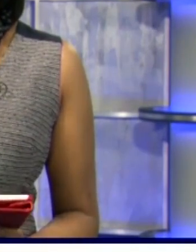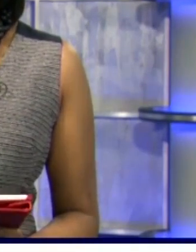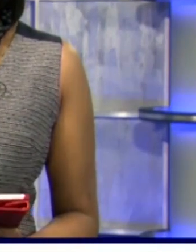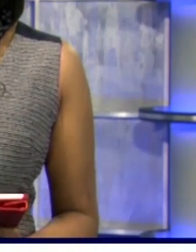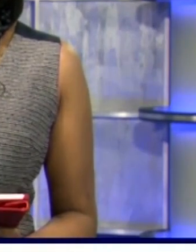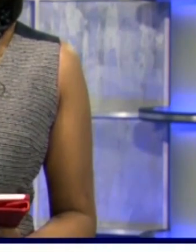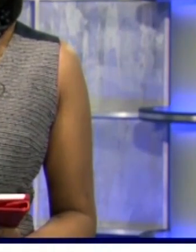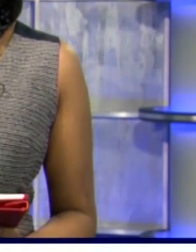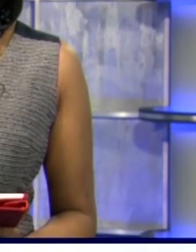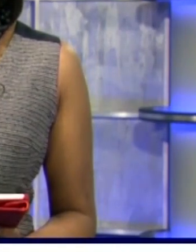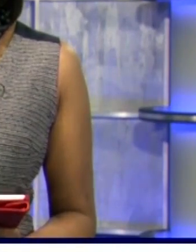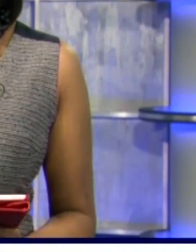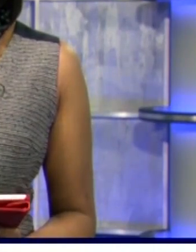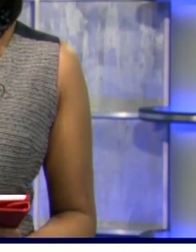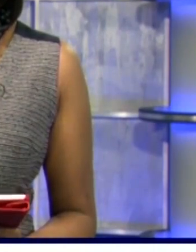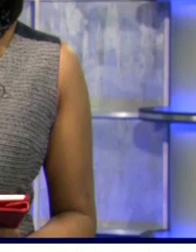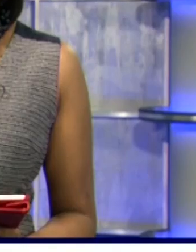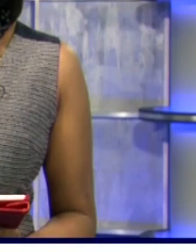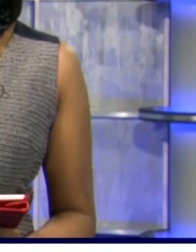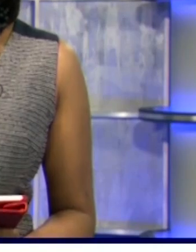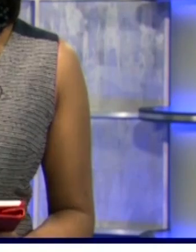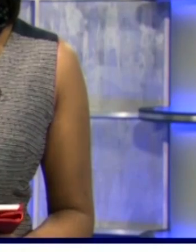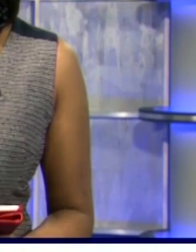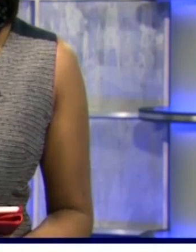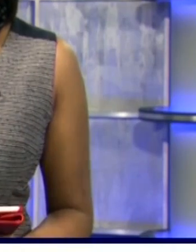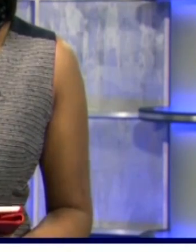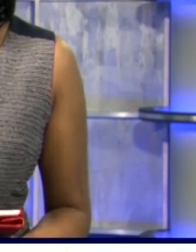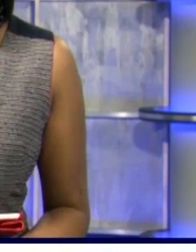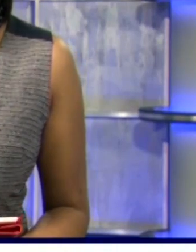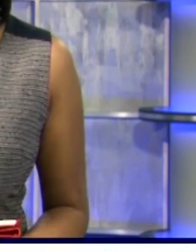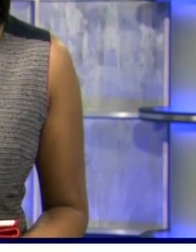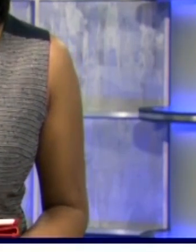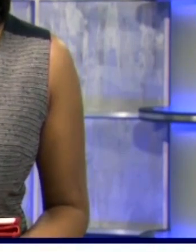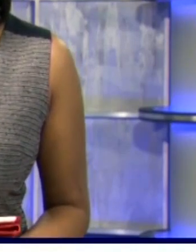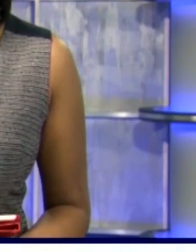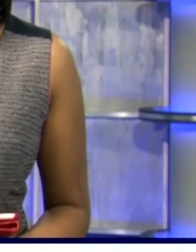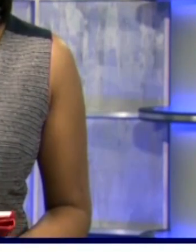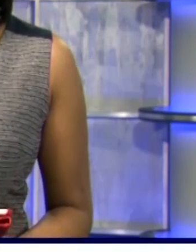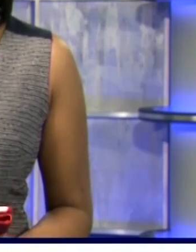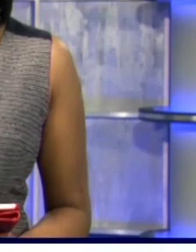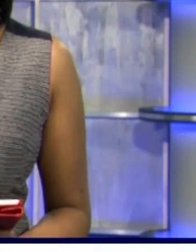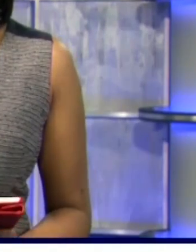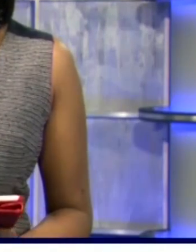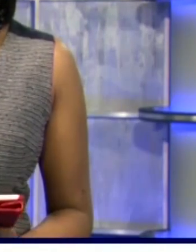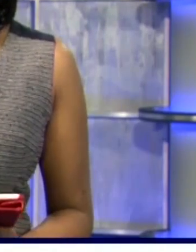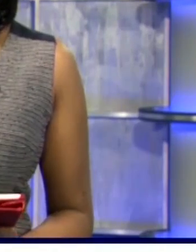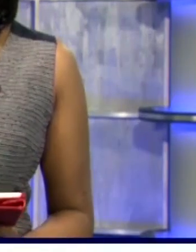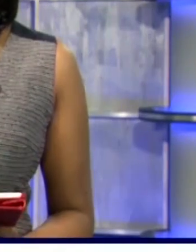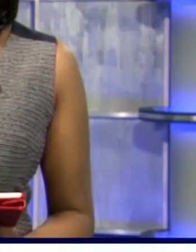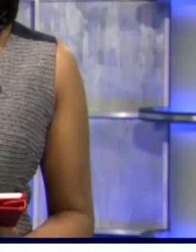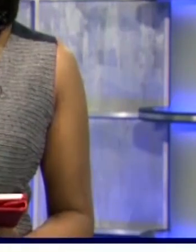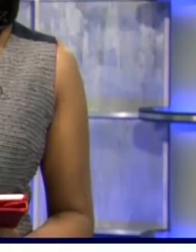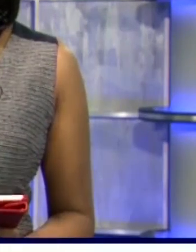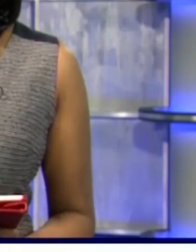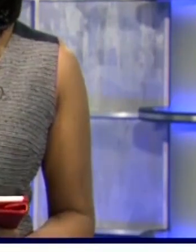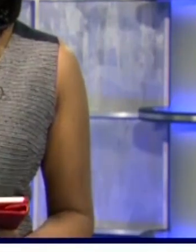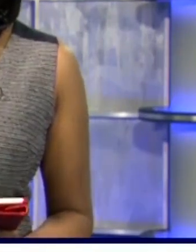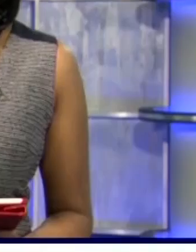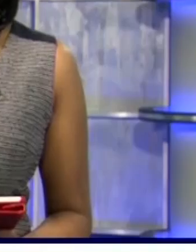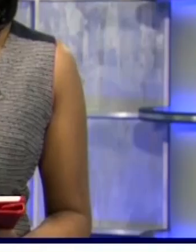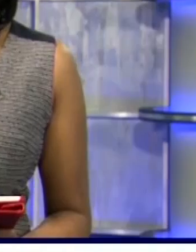The BADMC is still doing its part to keep the import bill in check. And in sports, another